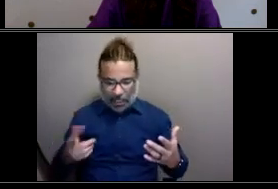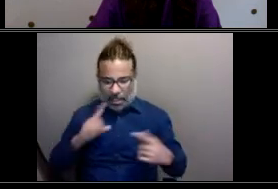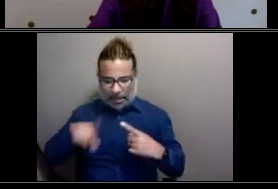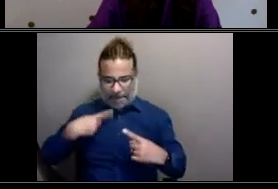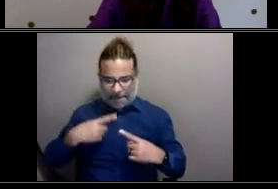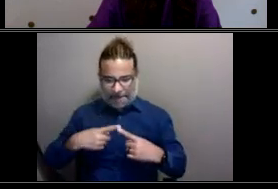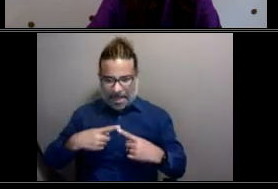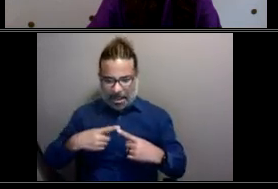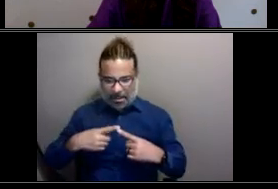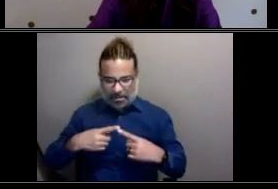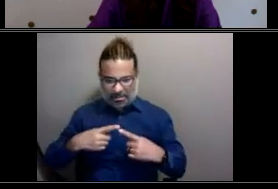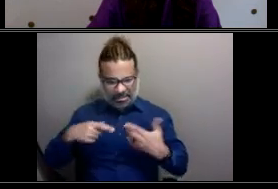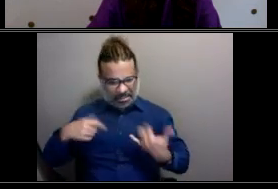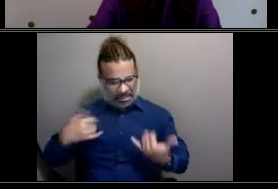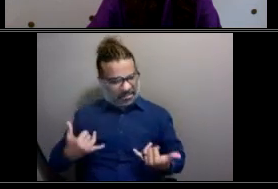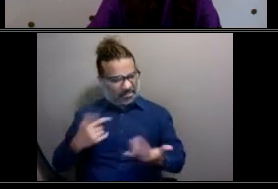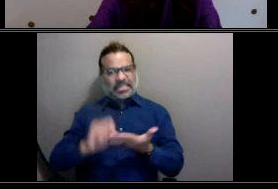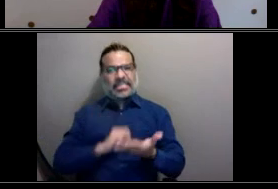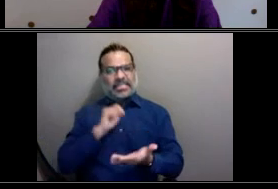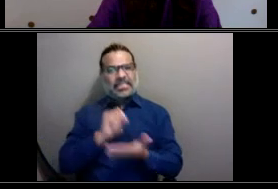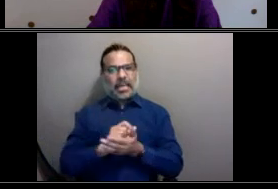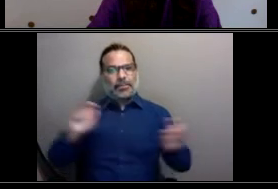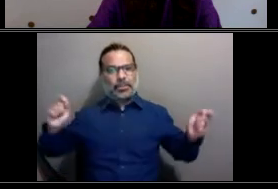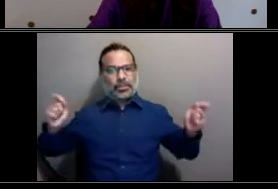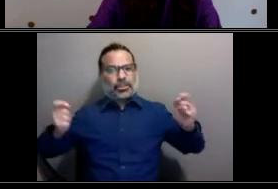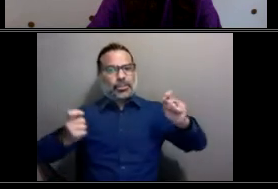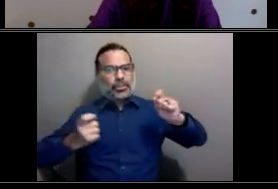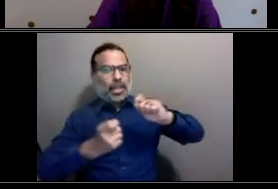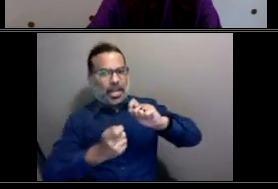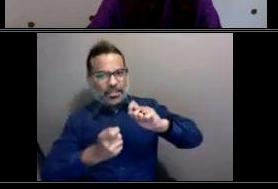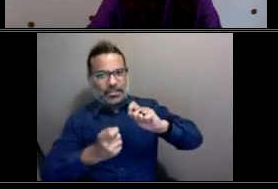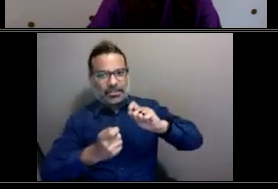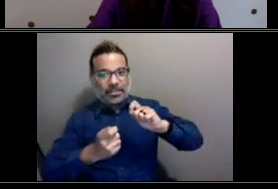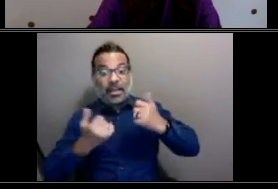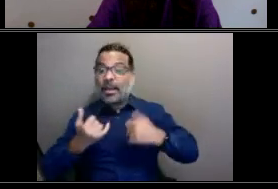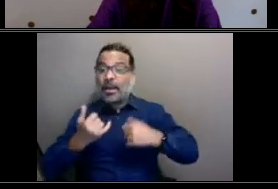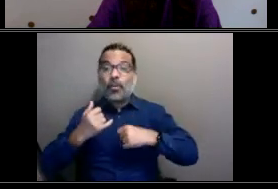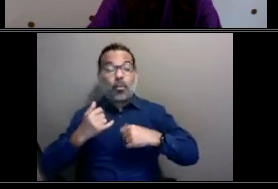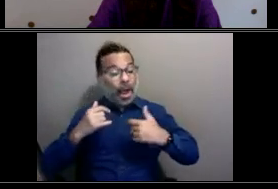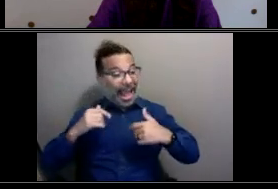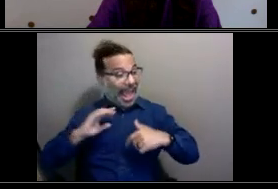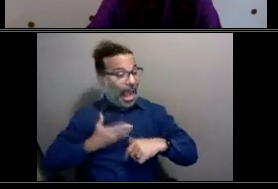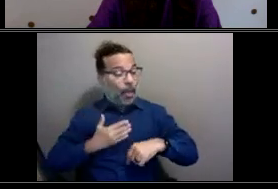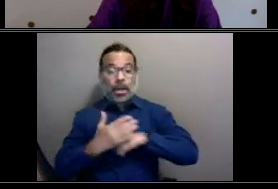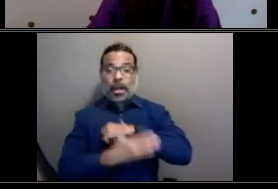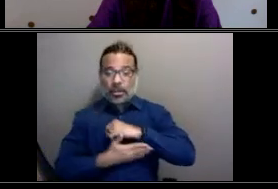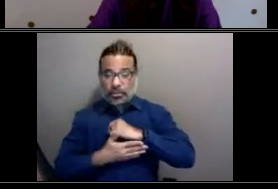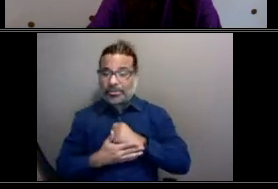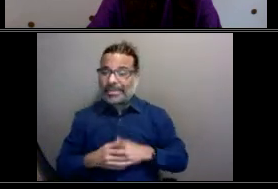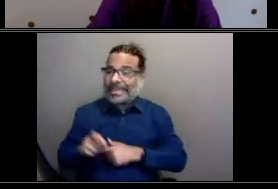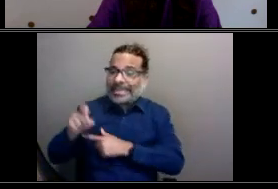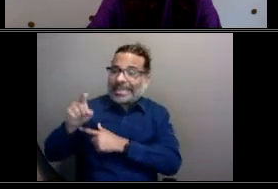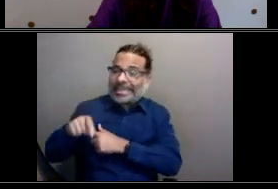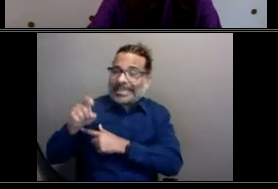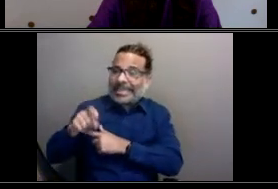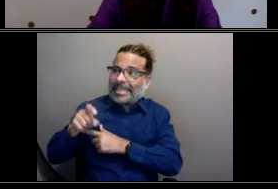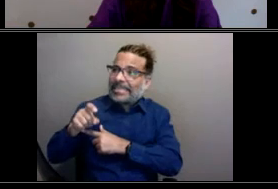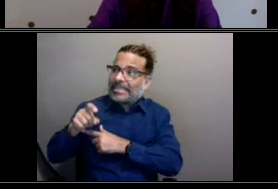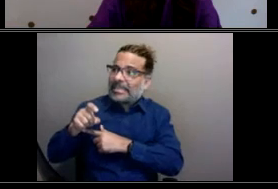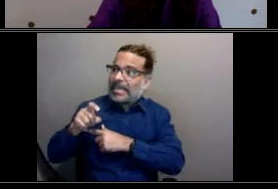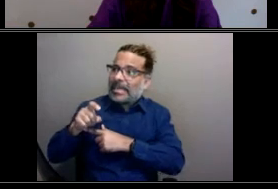our own history as a society. We are a nation in desperate need of a national narrative, of a